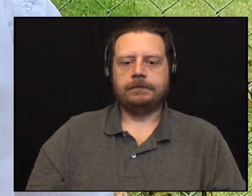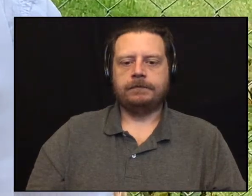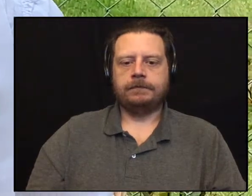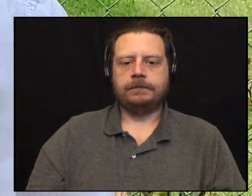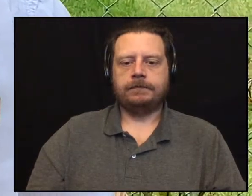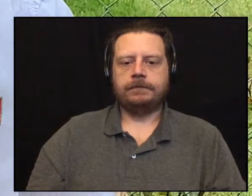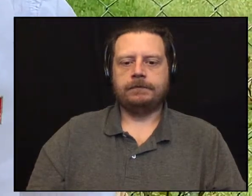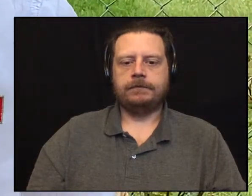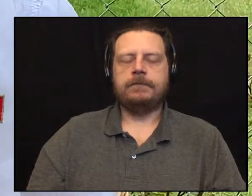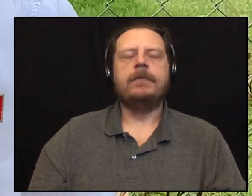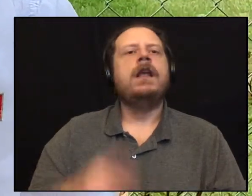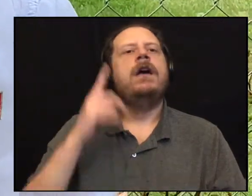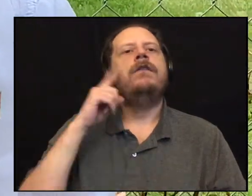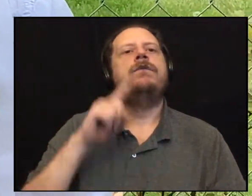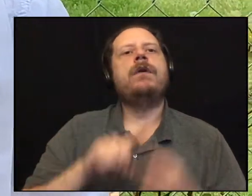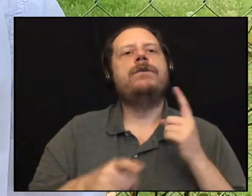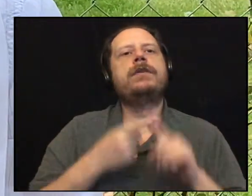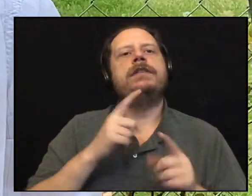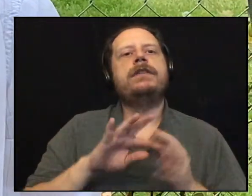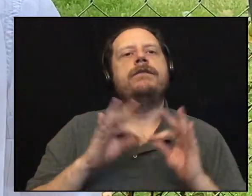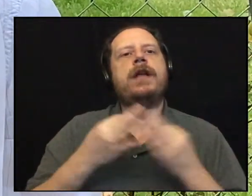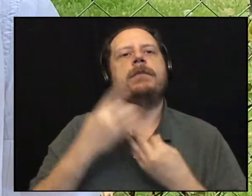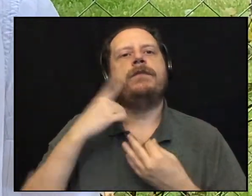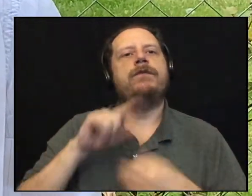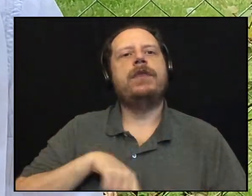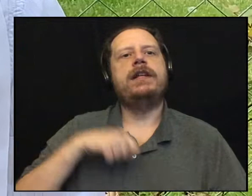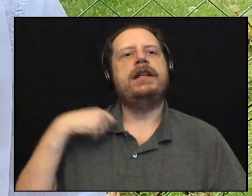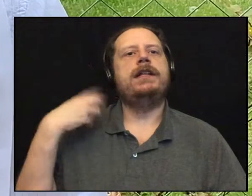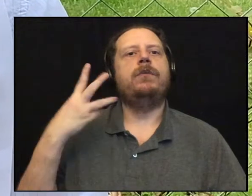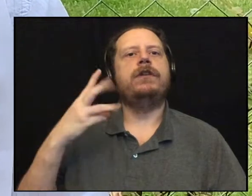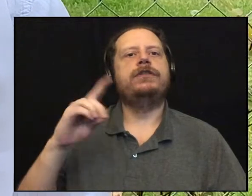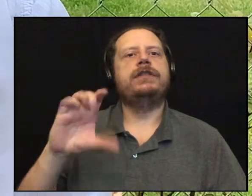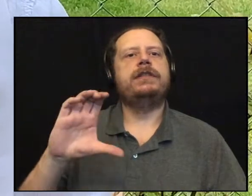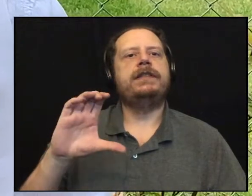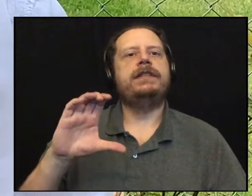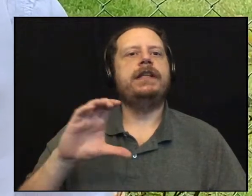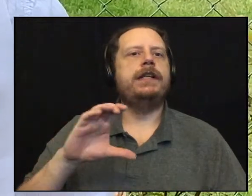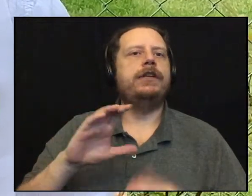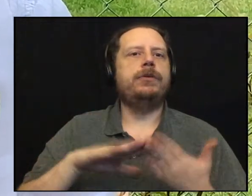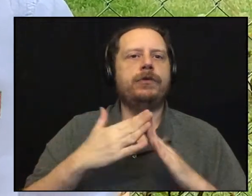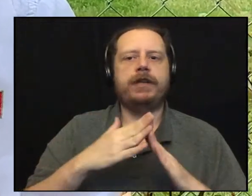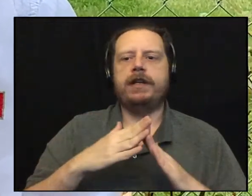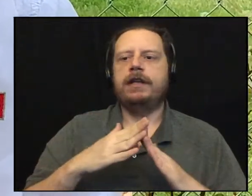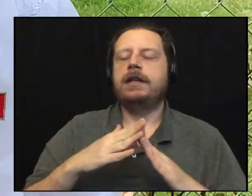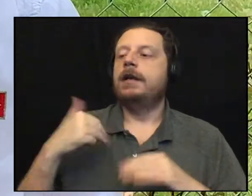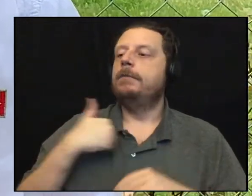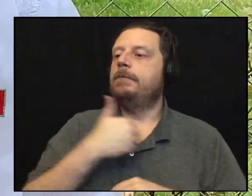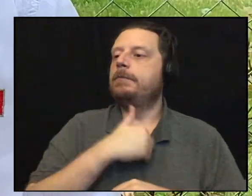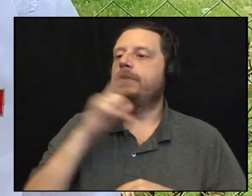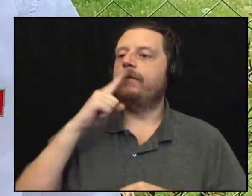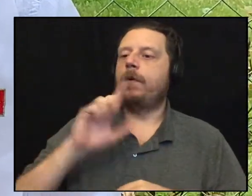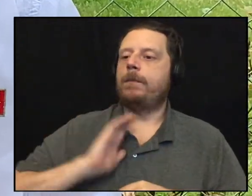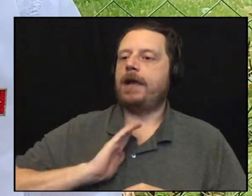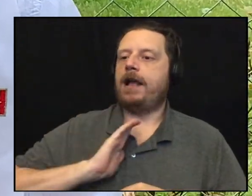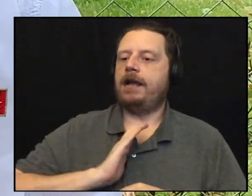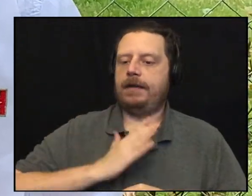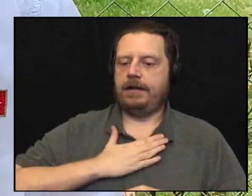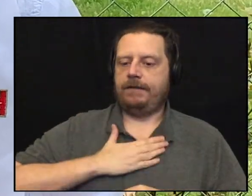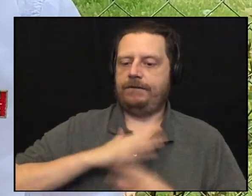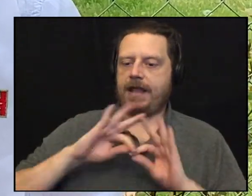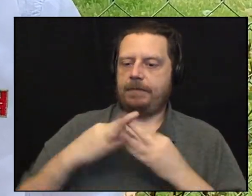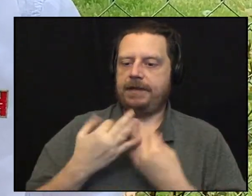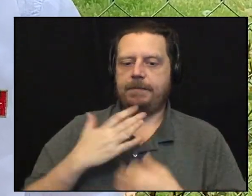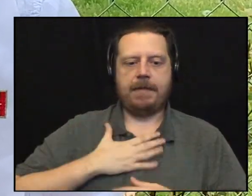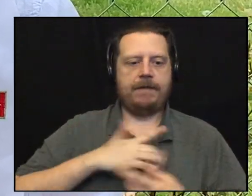To my friends and family at the Dignity Community of DC, to members of my family, friends,